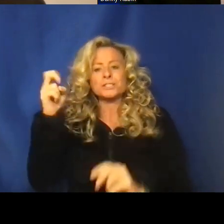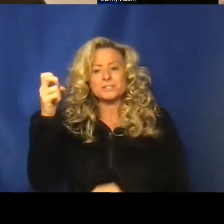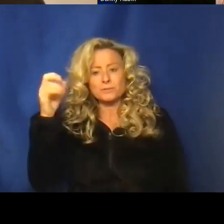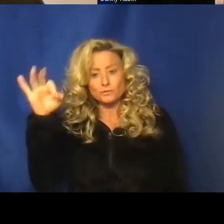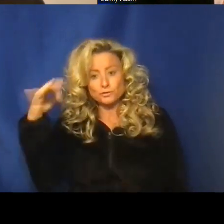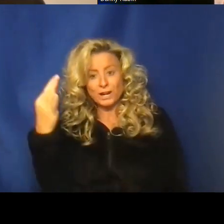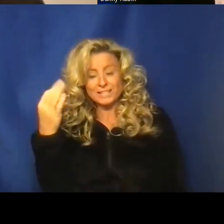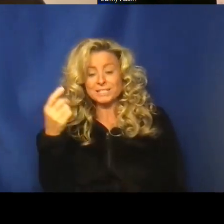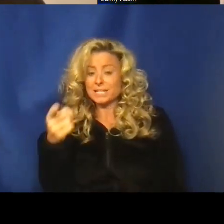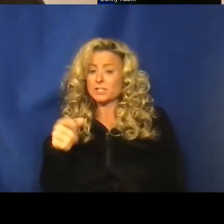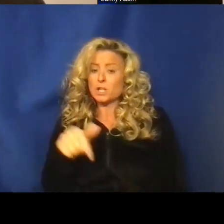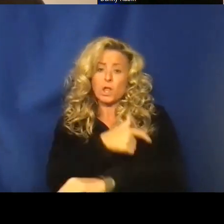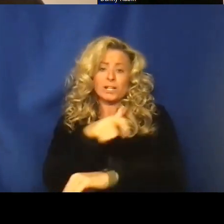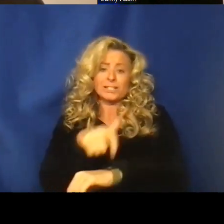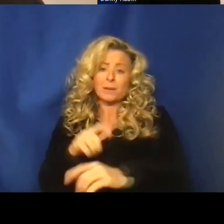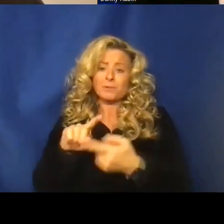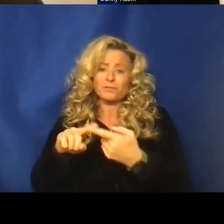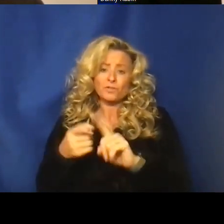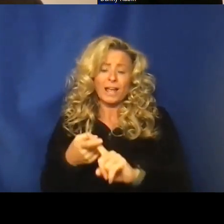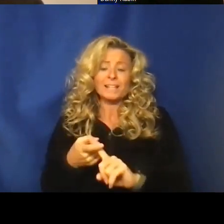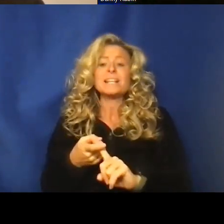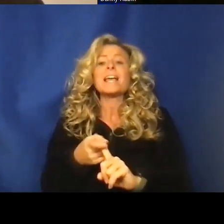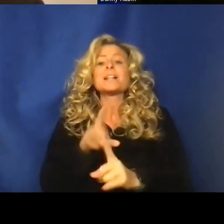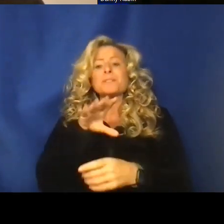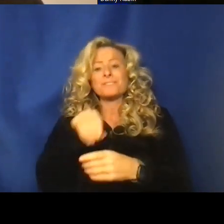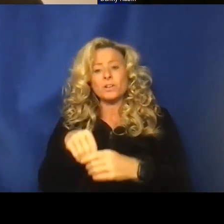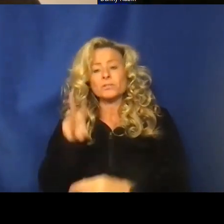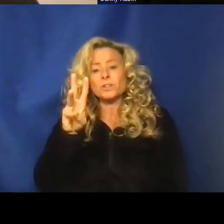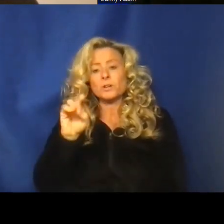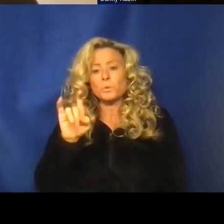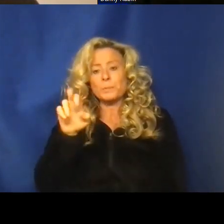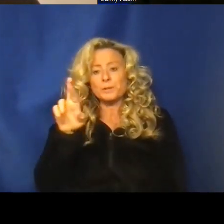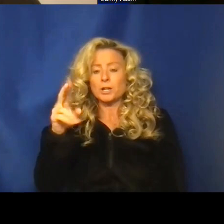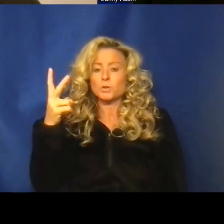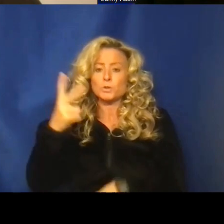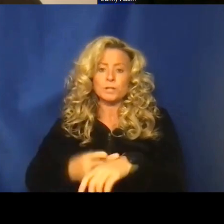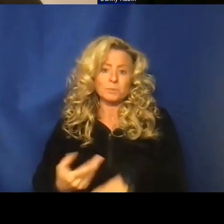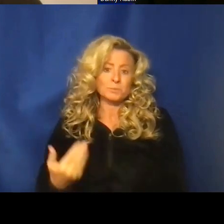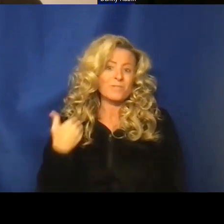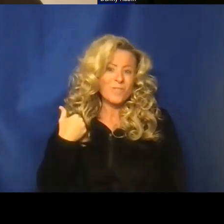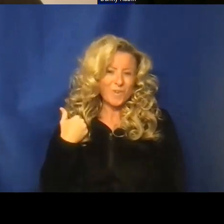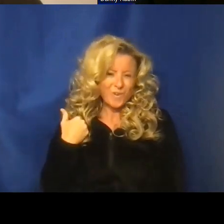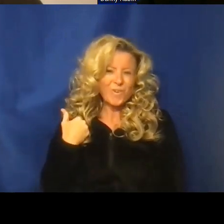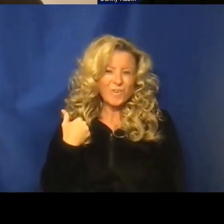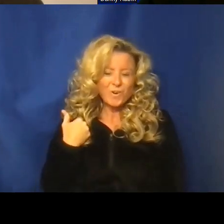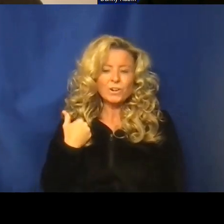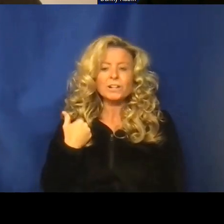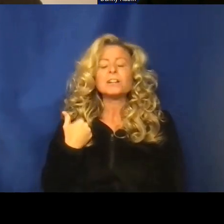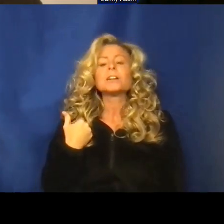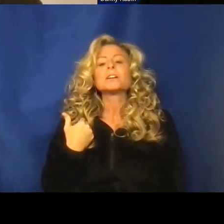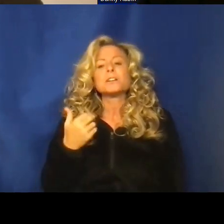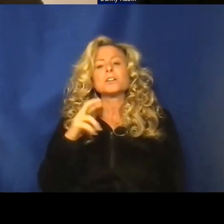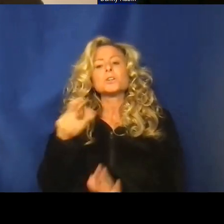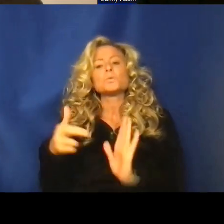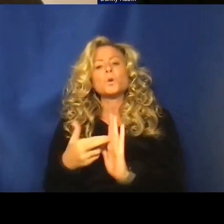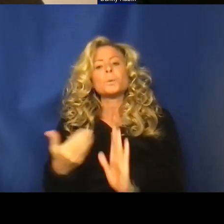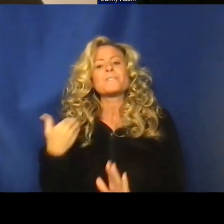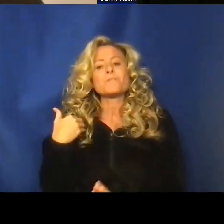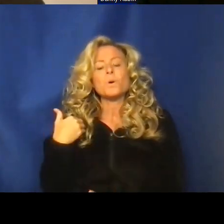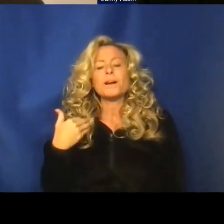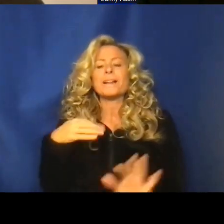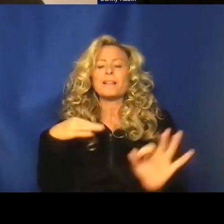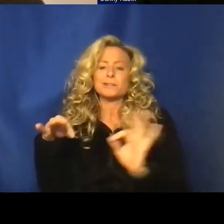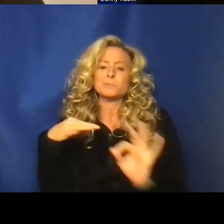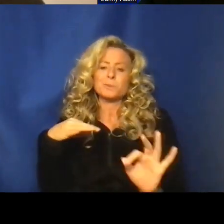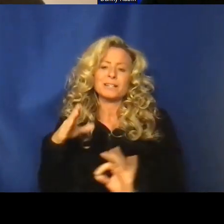longtime friend, and he's been on our webinars 2 times before in a previous role, and I'll let him explain his career history